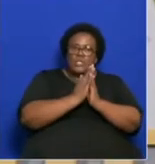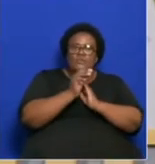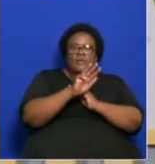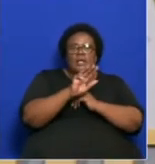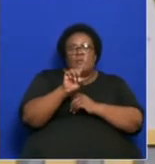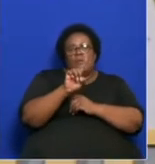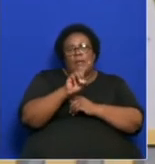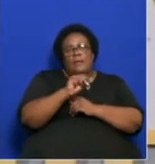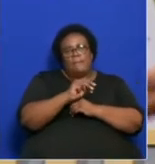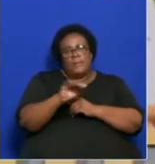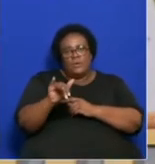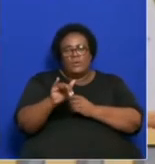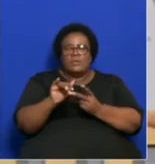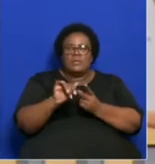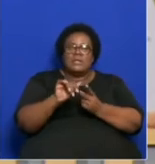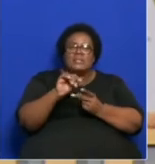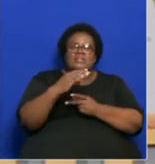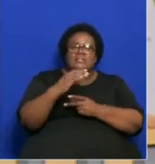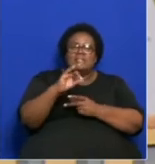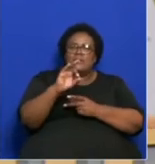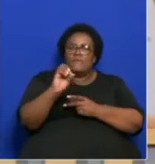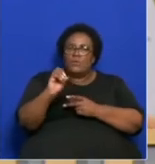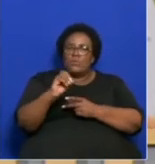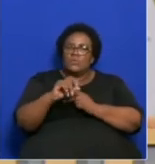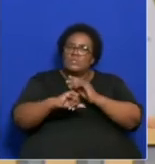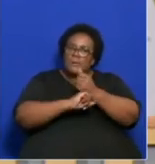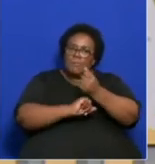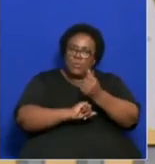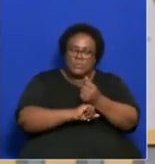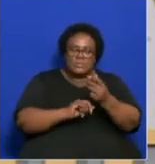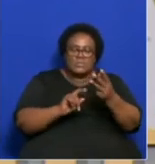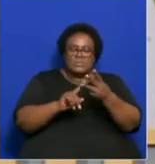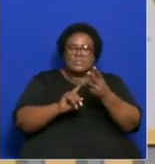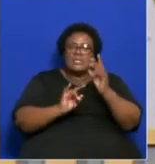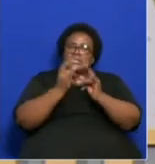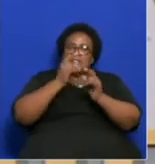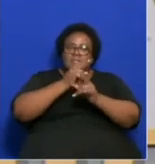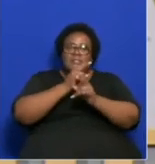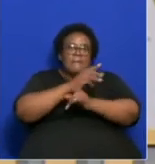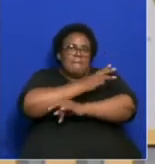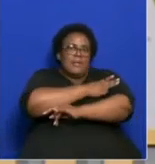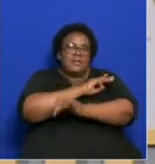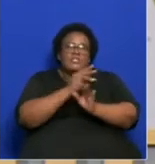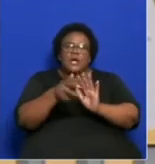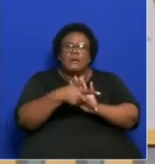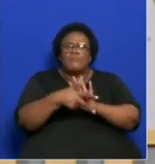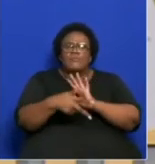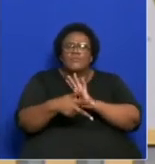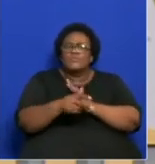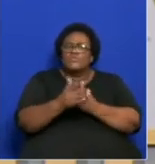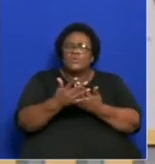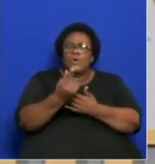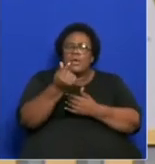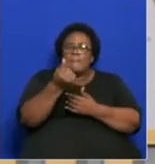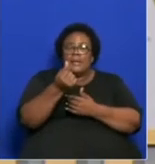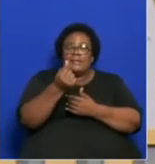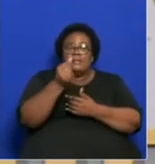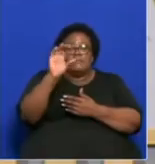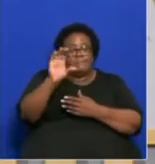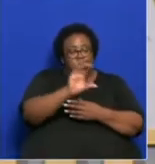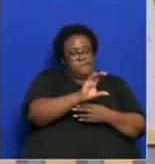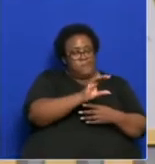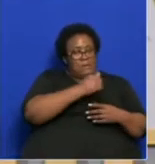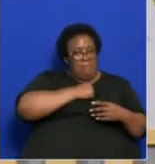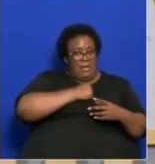supported and the city manager approved. So the money got into my vote in